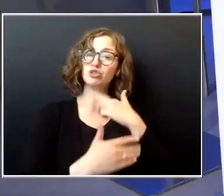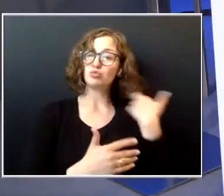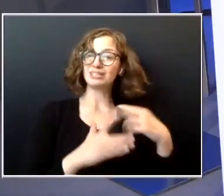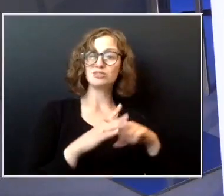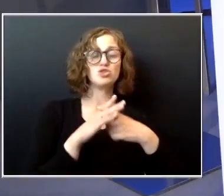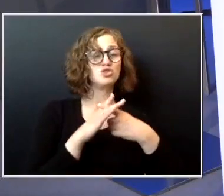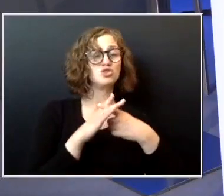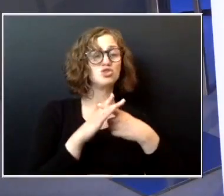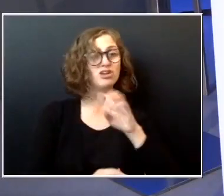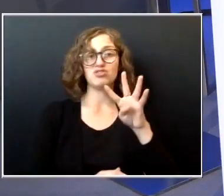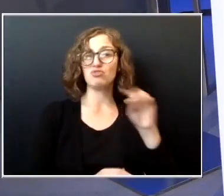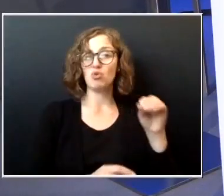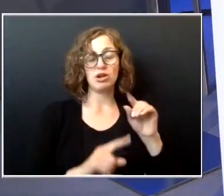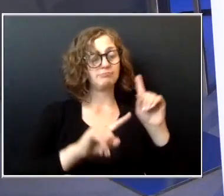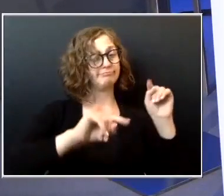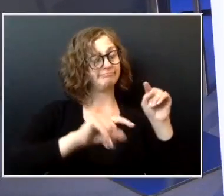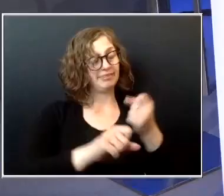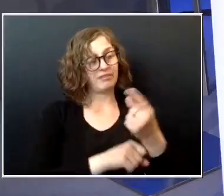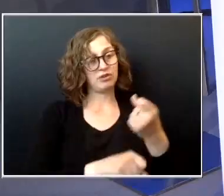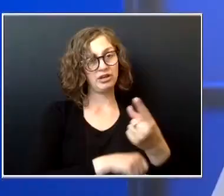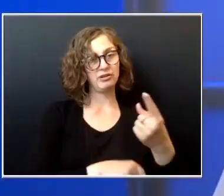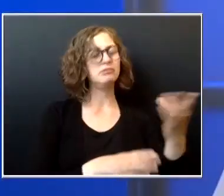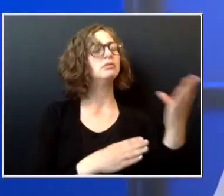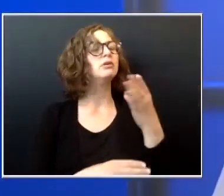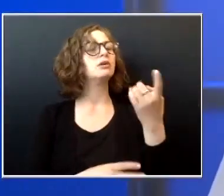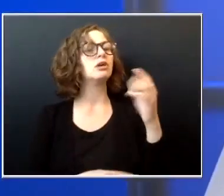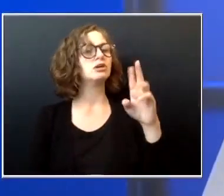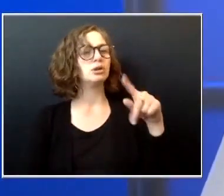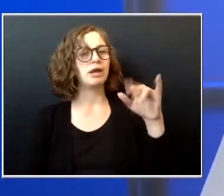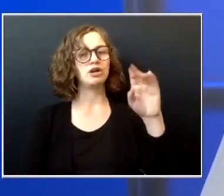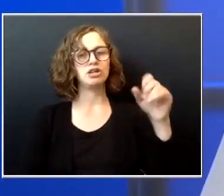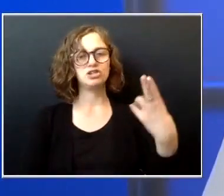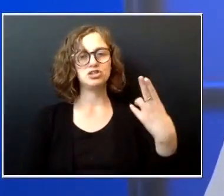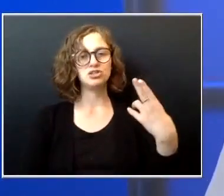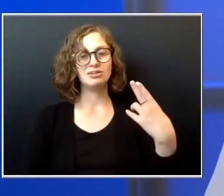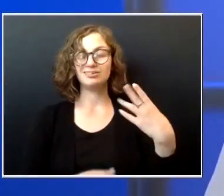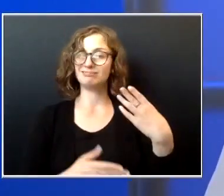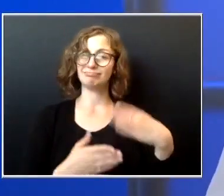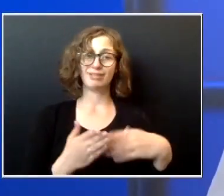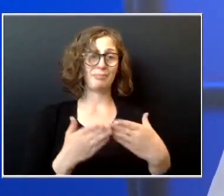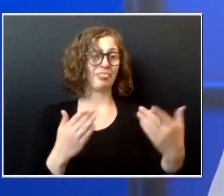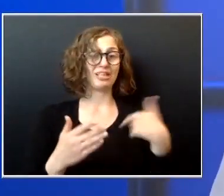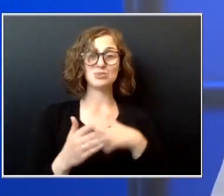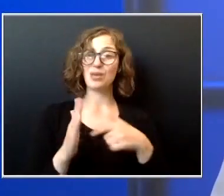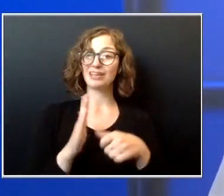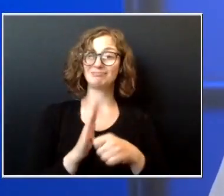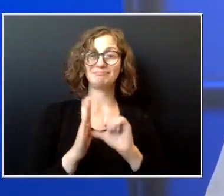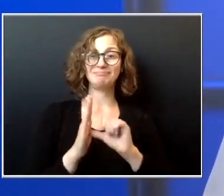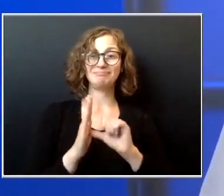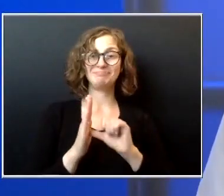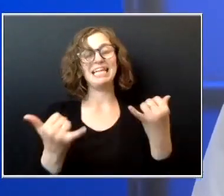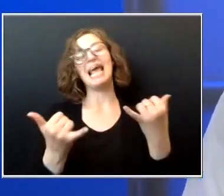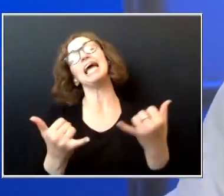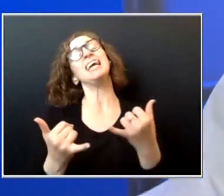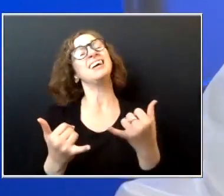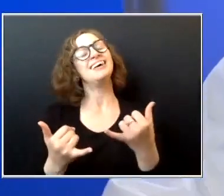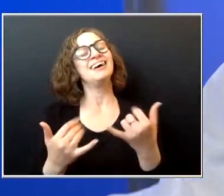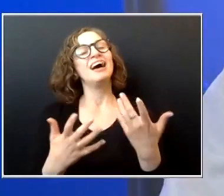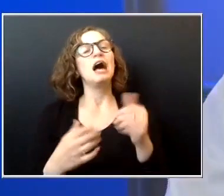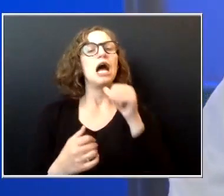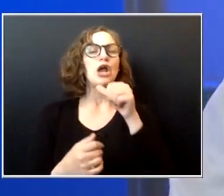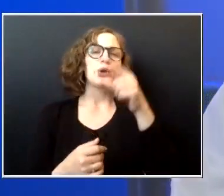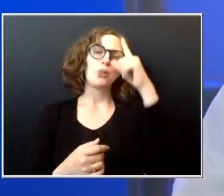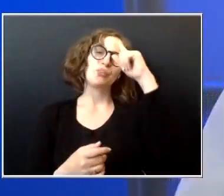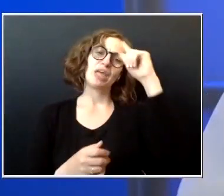Parrish, what's the big takeaway? I would say some of the things that we highlighted here, I don't think that you automatically need to just stop